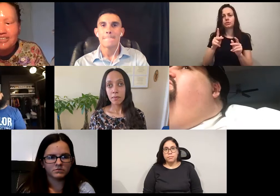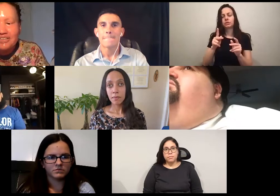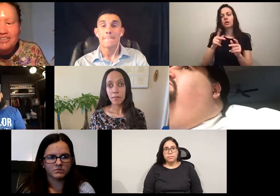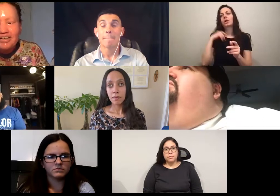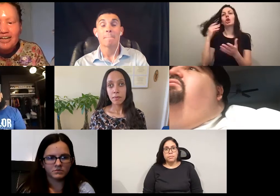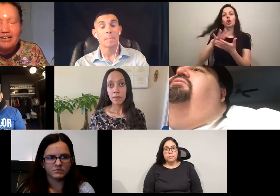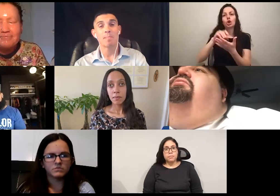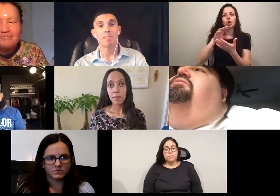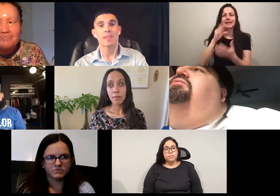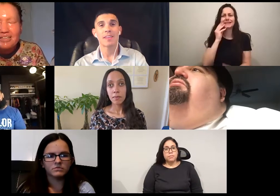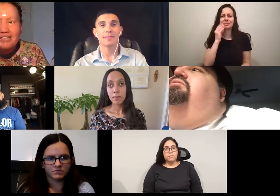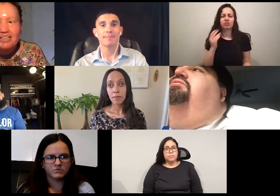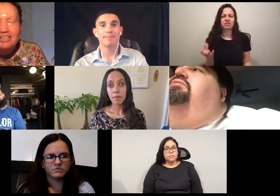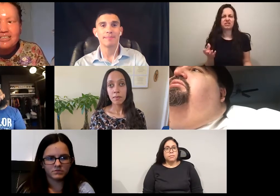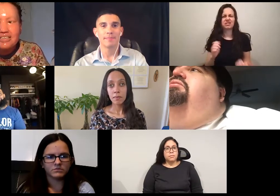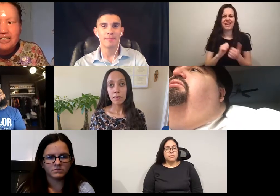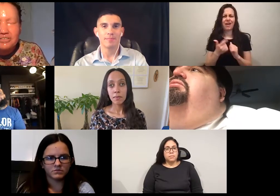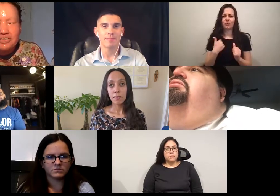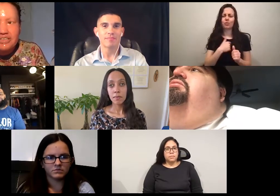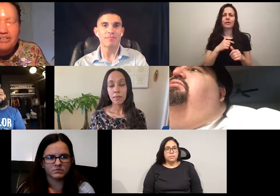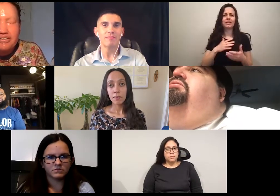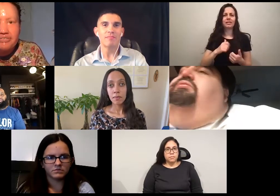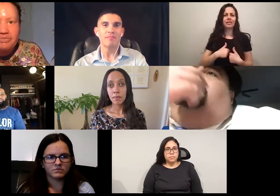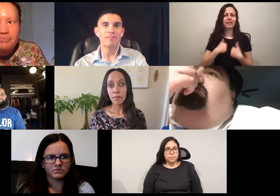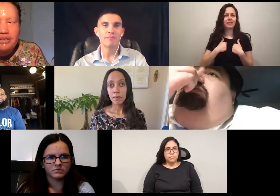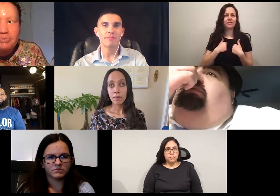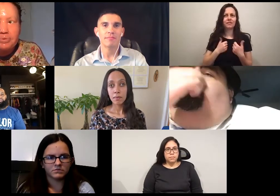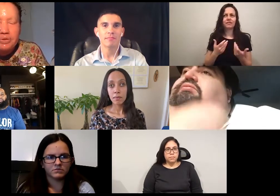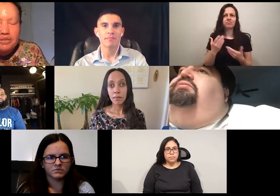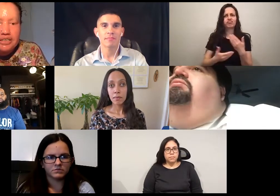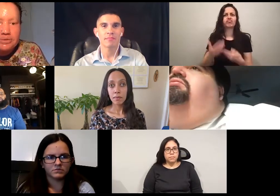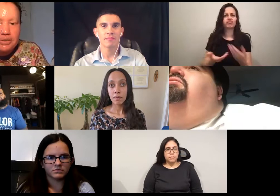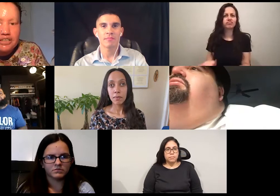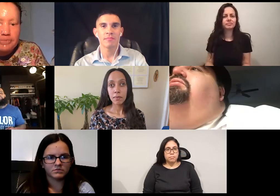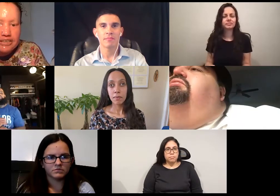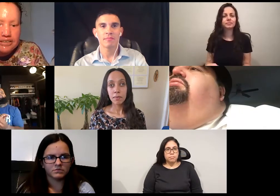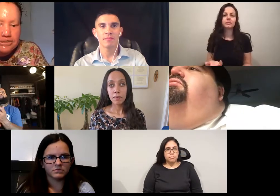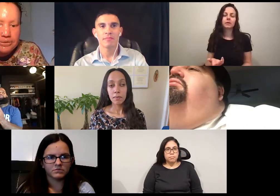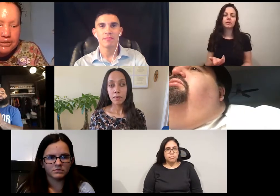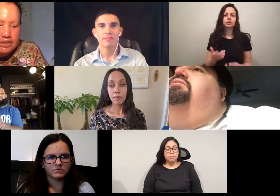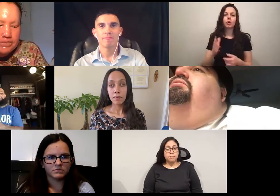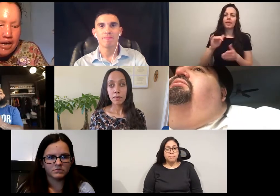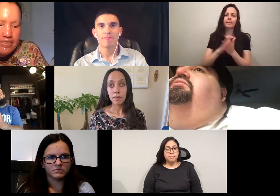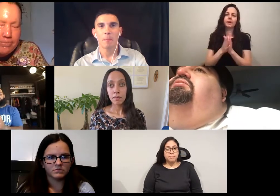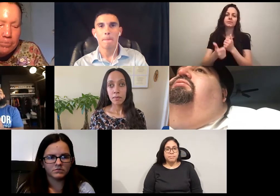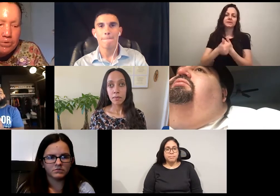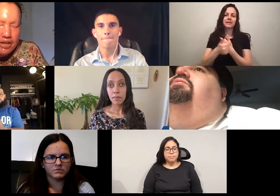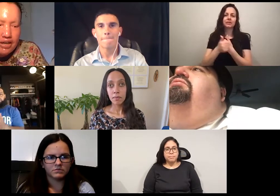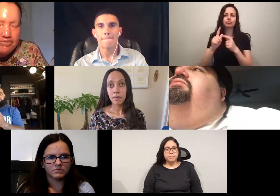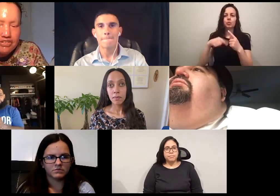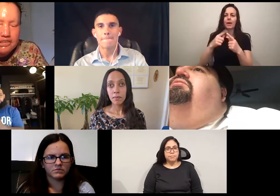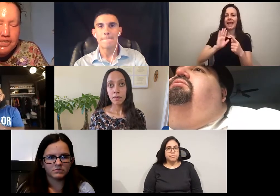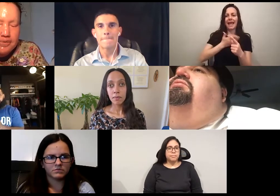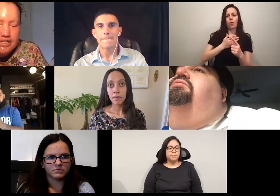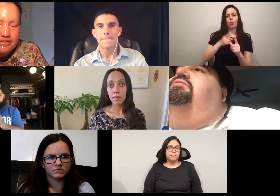And it is a dangerous narrative when people just expect us to inspire them and put their